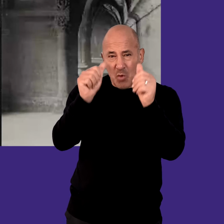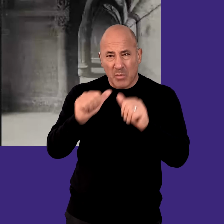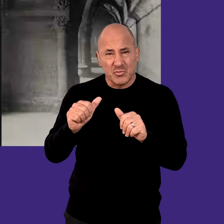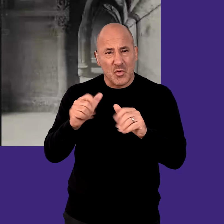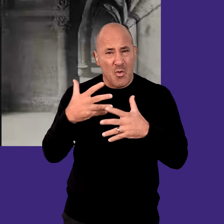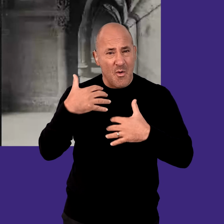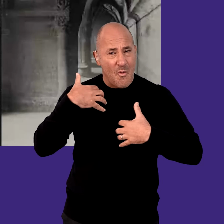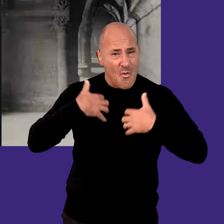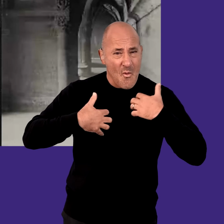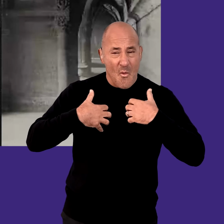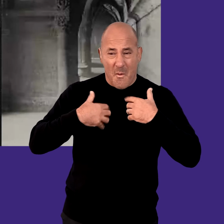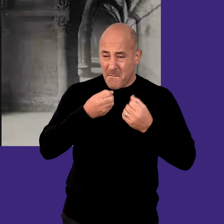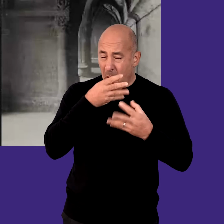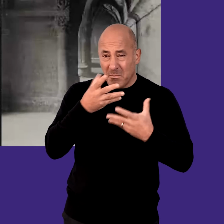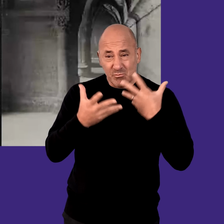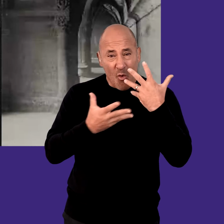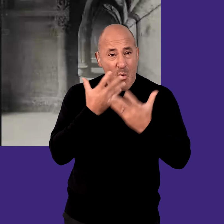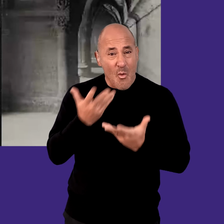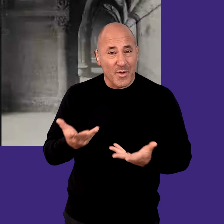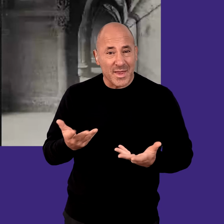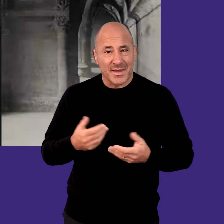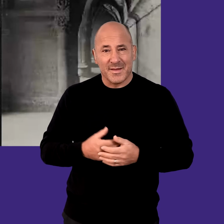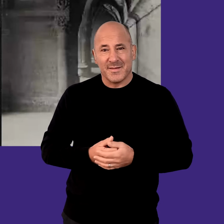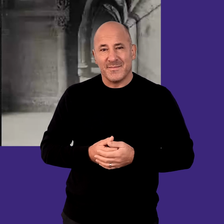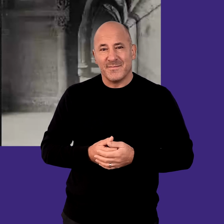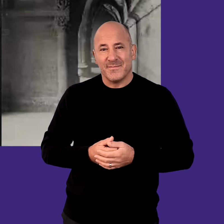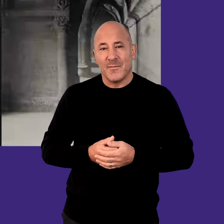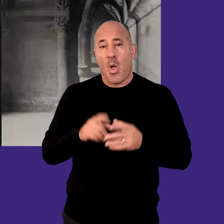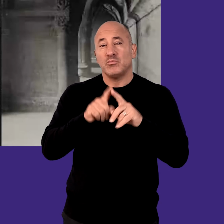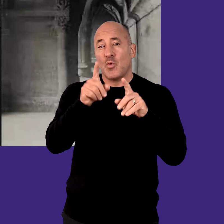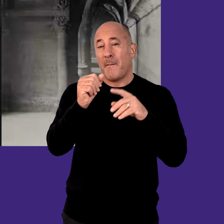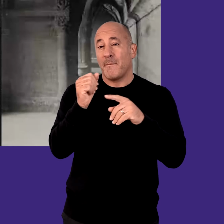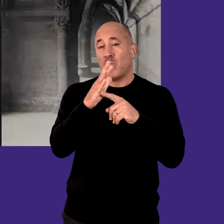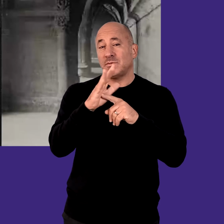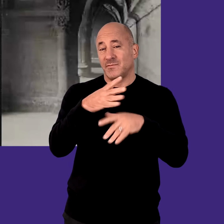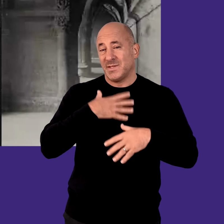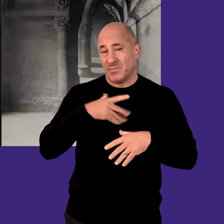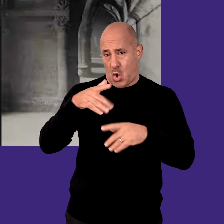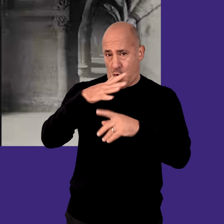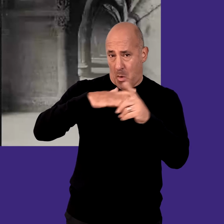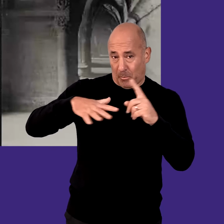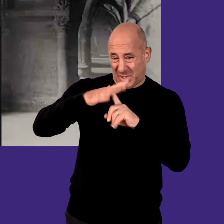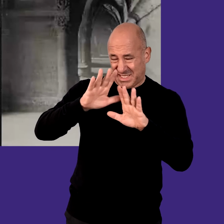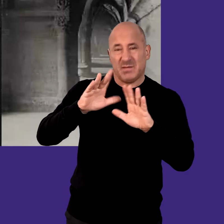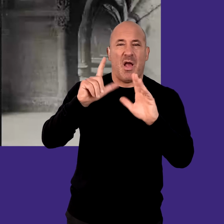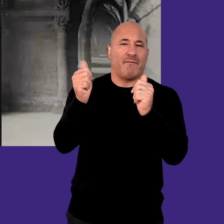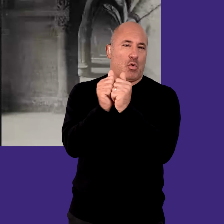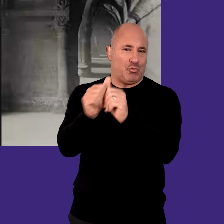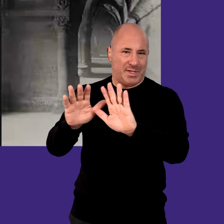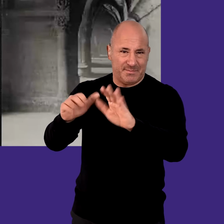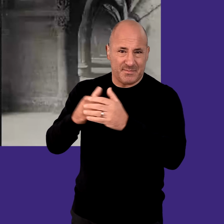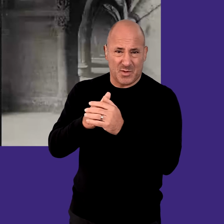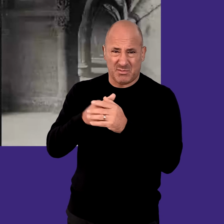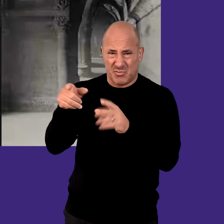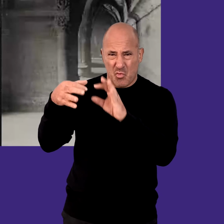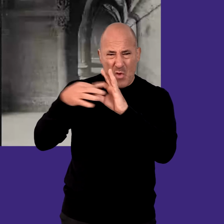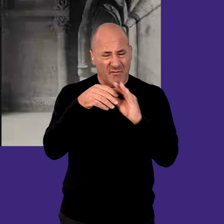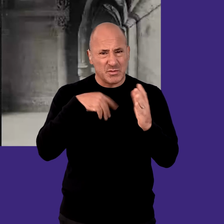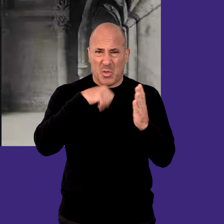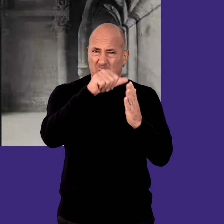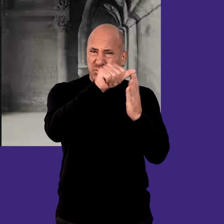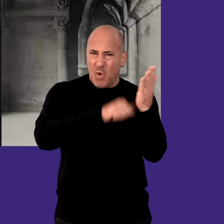it's stunning, and it's so super interesting, and it's a beautiful story. But what is also important to me and to